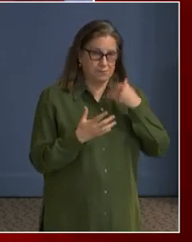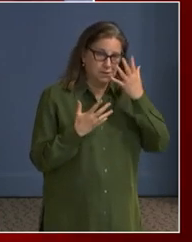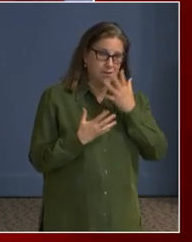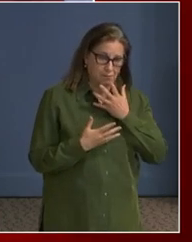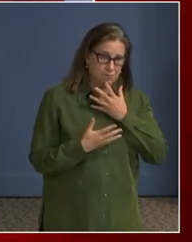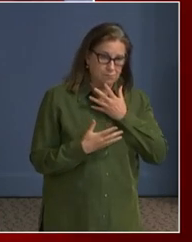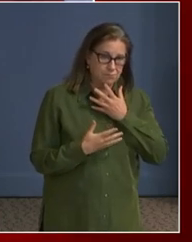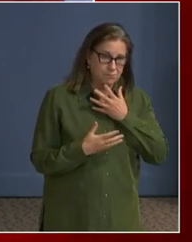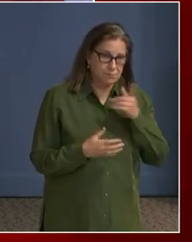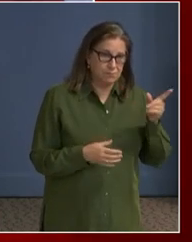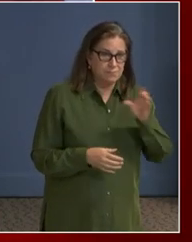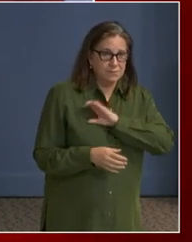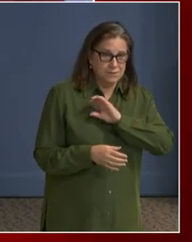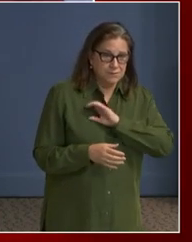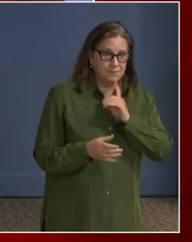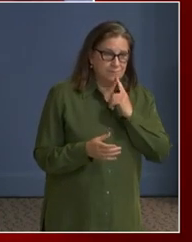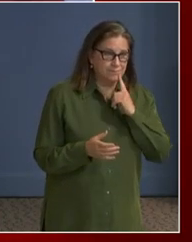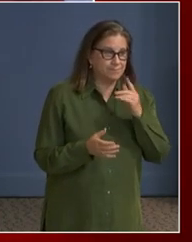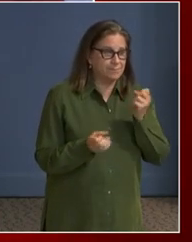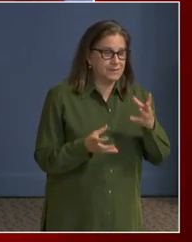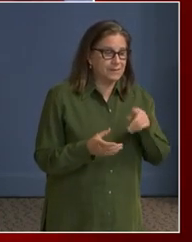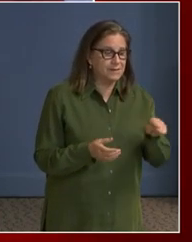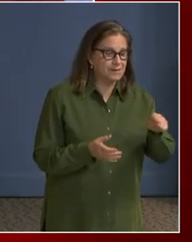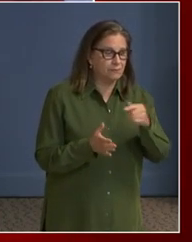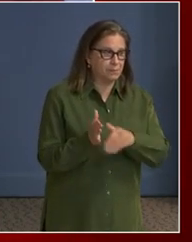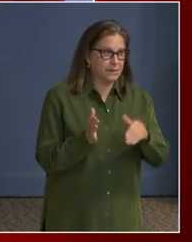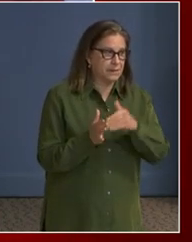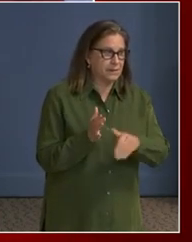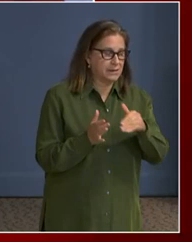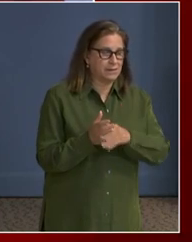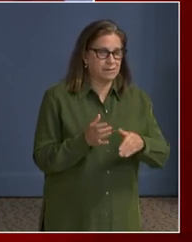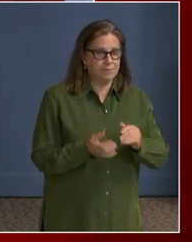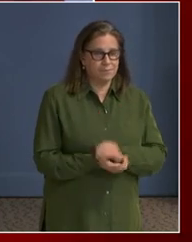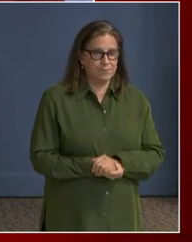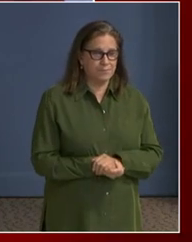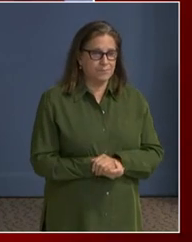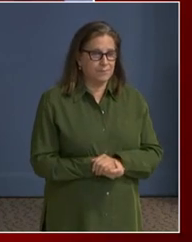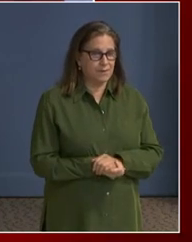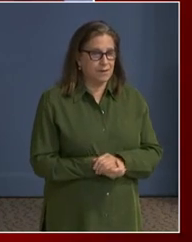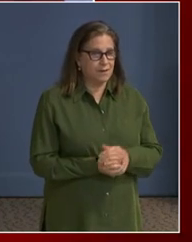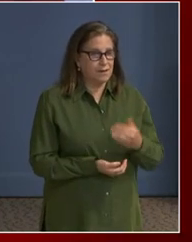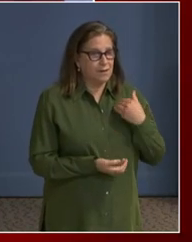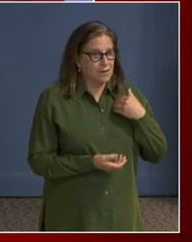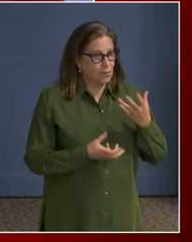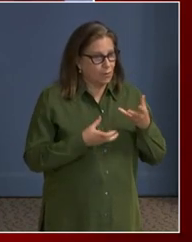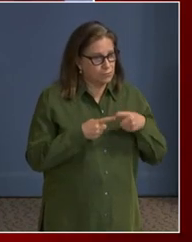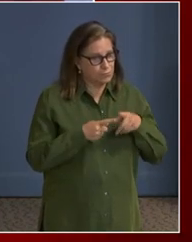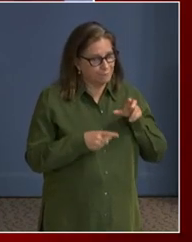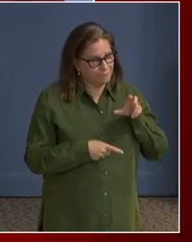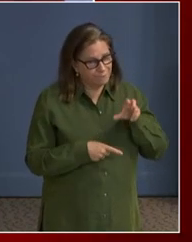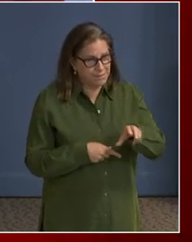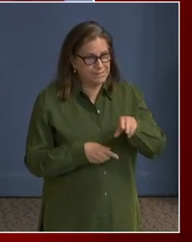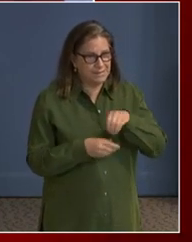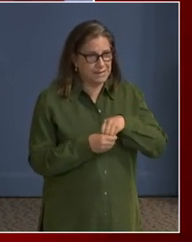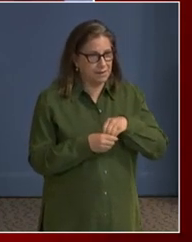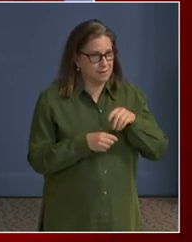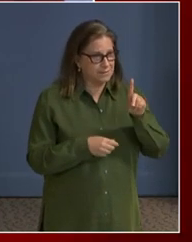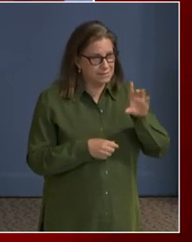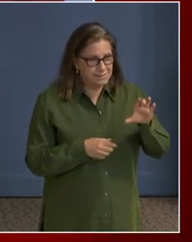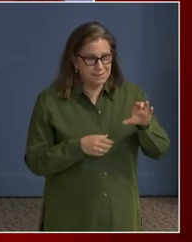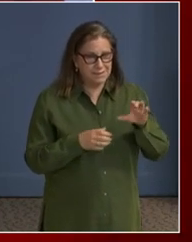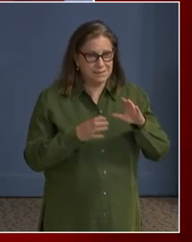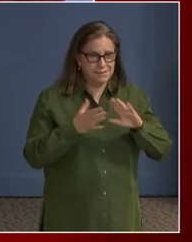see them time and time again. We have invested in this city in